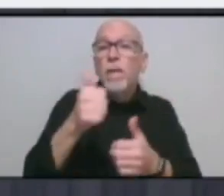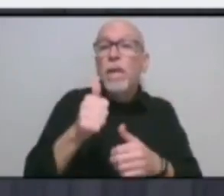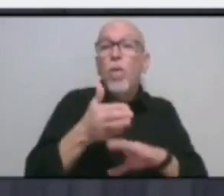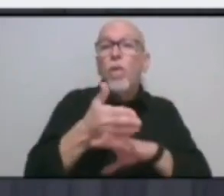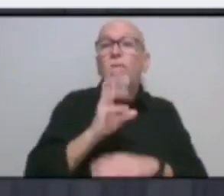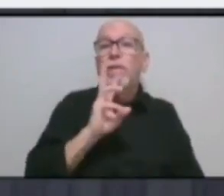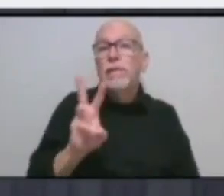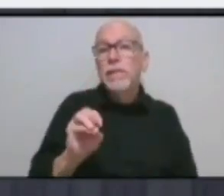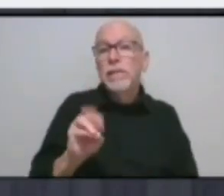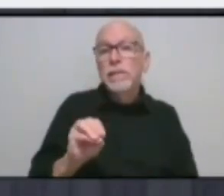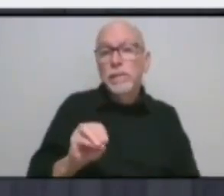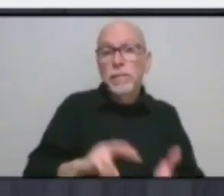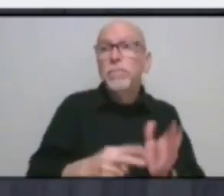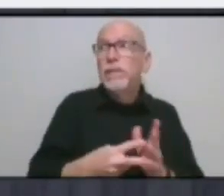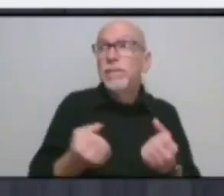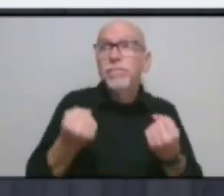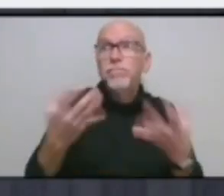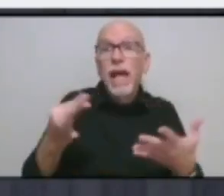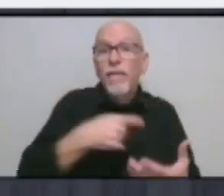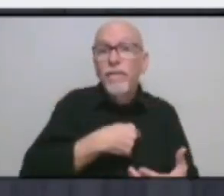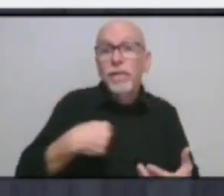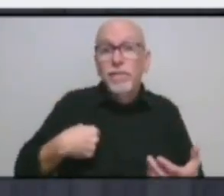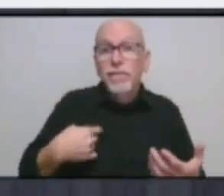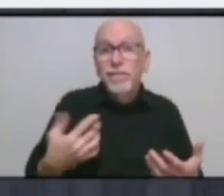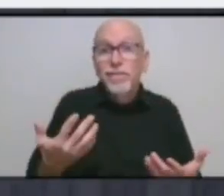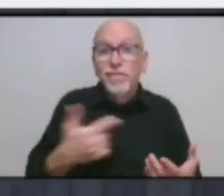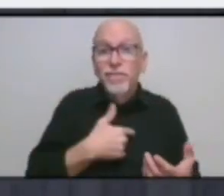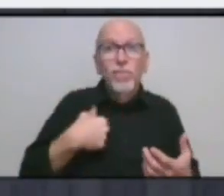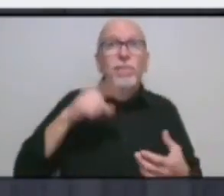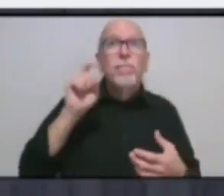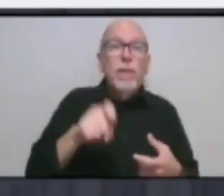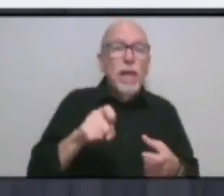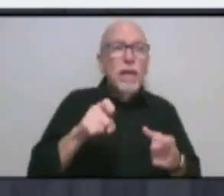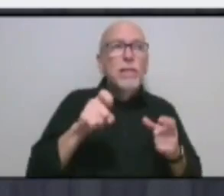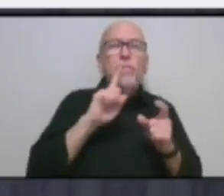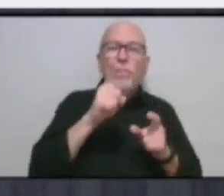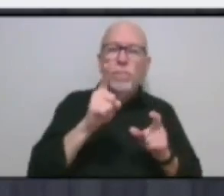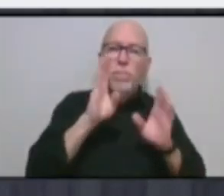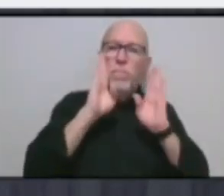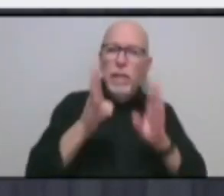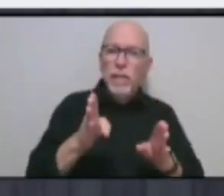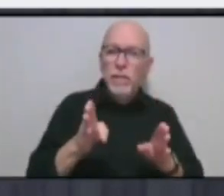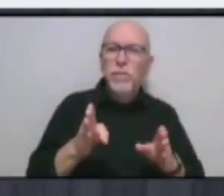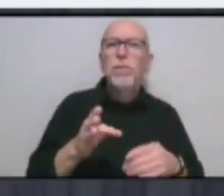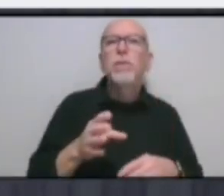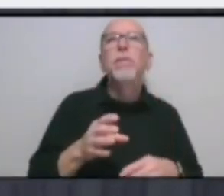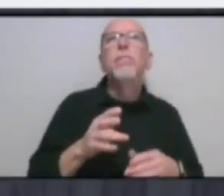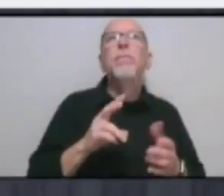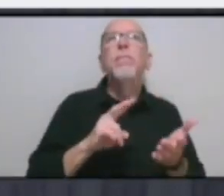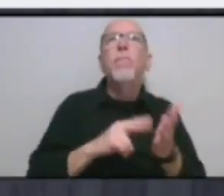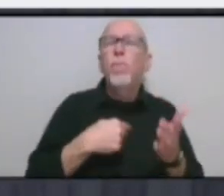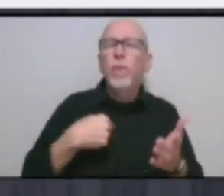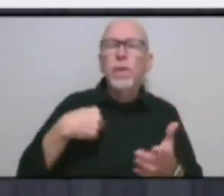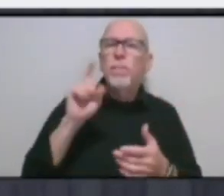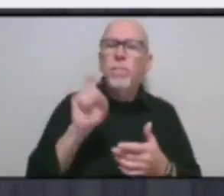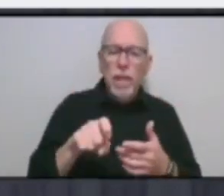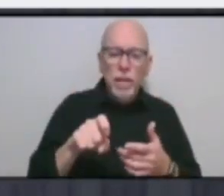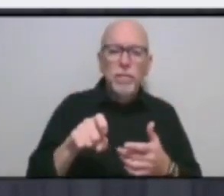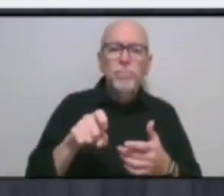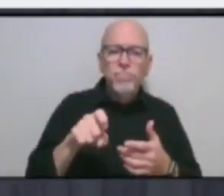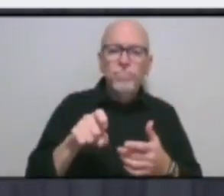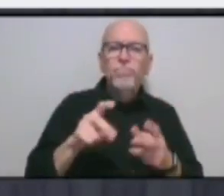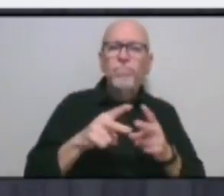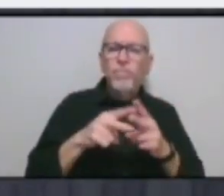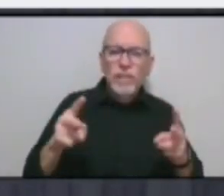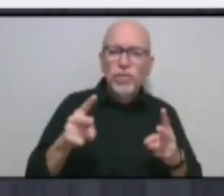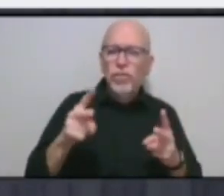that includes a lot of us that really need to pay attention. And that means that we need to be very